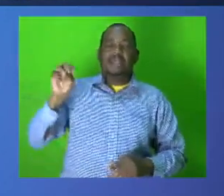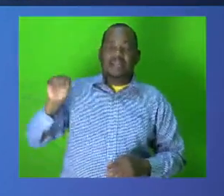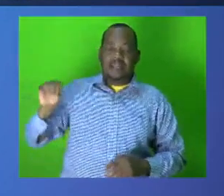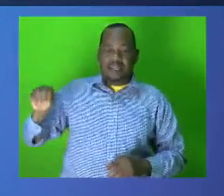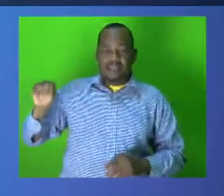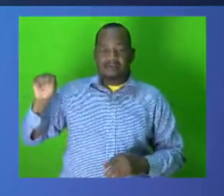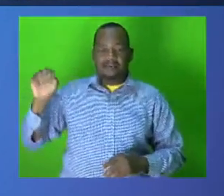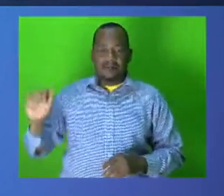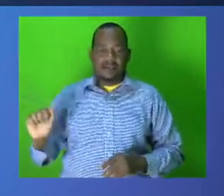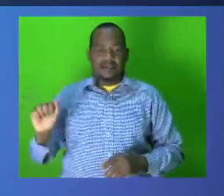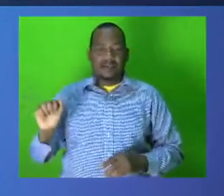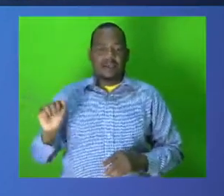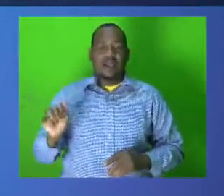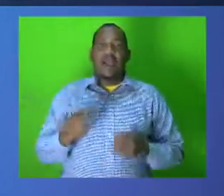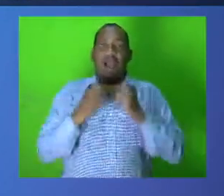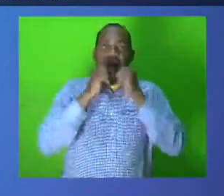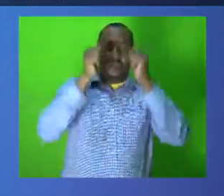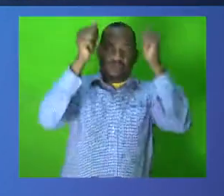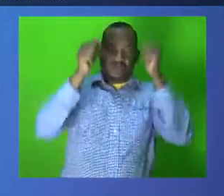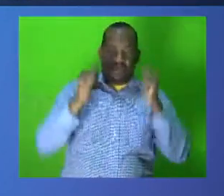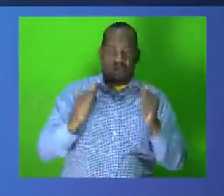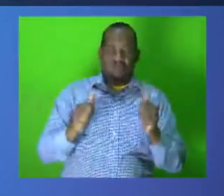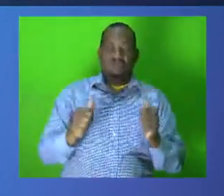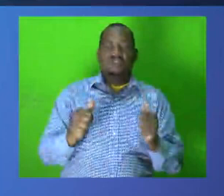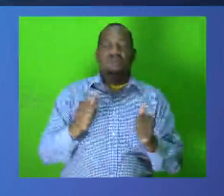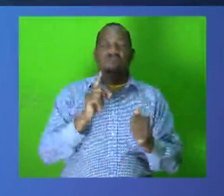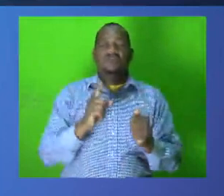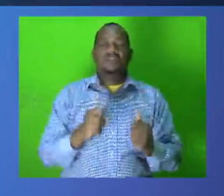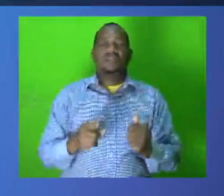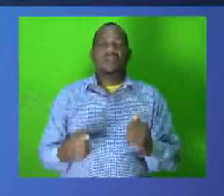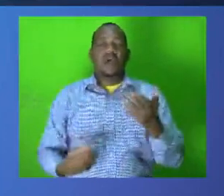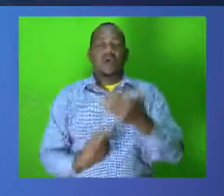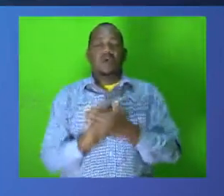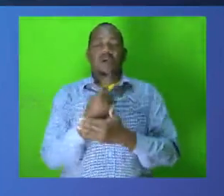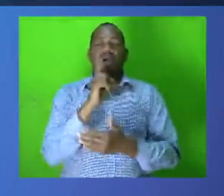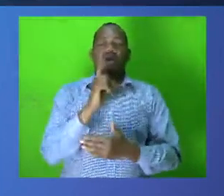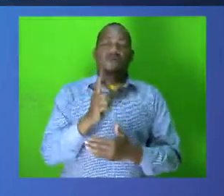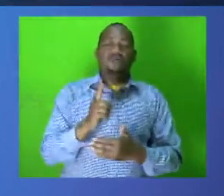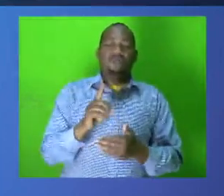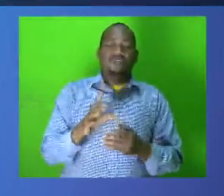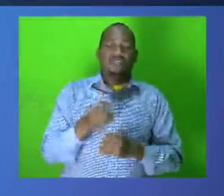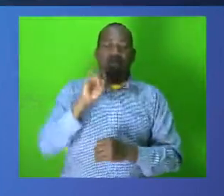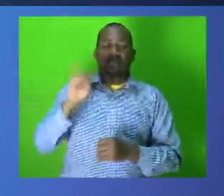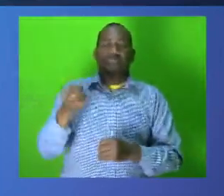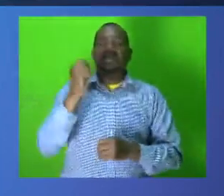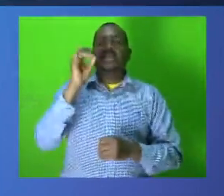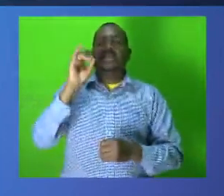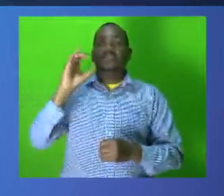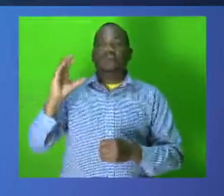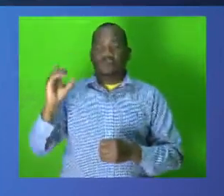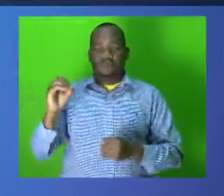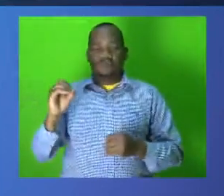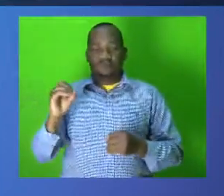if we have this information and aware people to stay home to avoid that problem may affect the society by